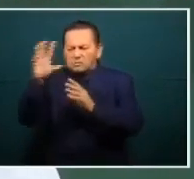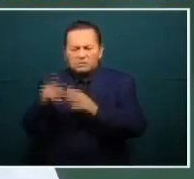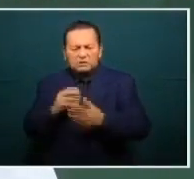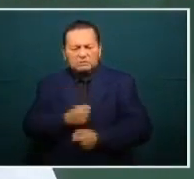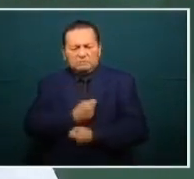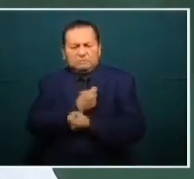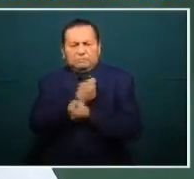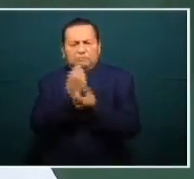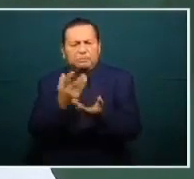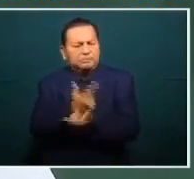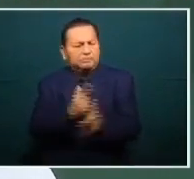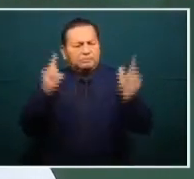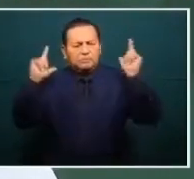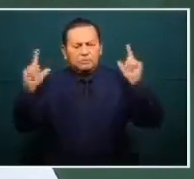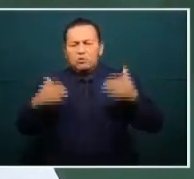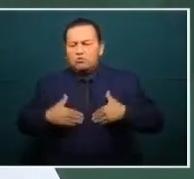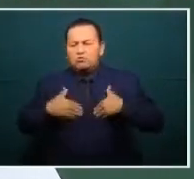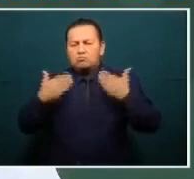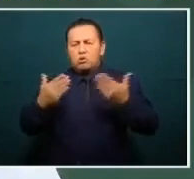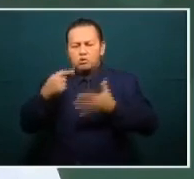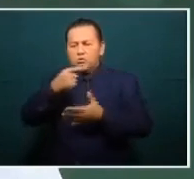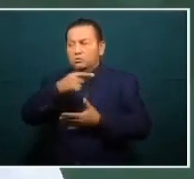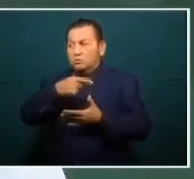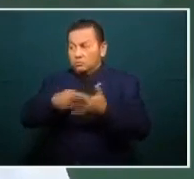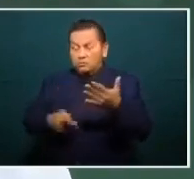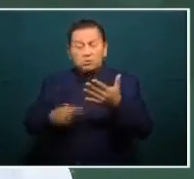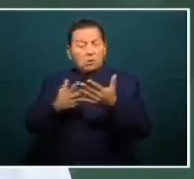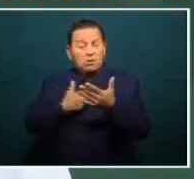with lots of expression, ample expression,